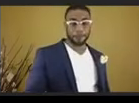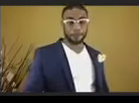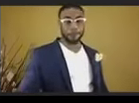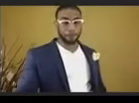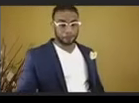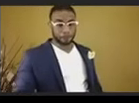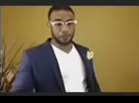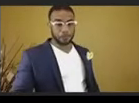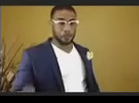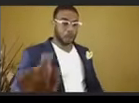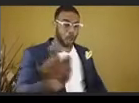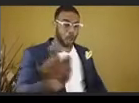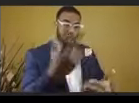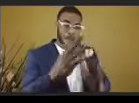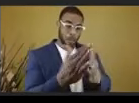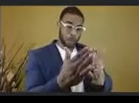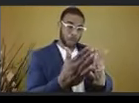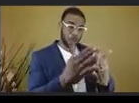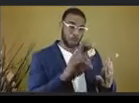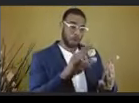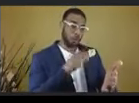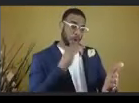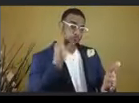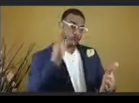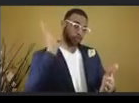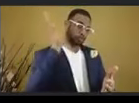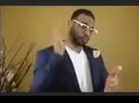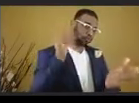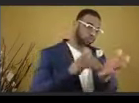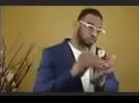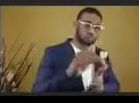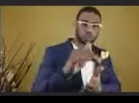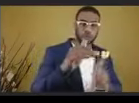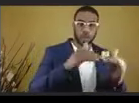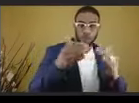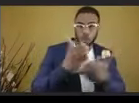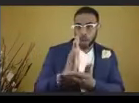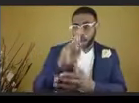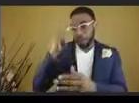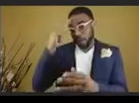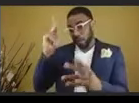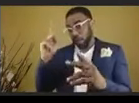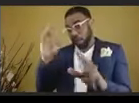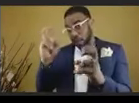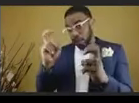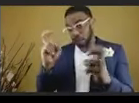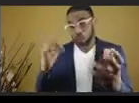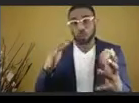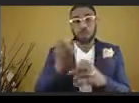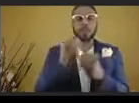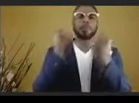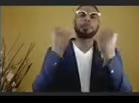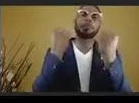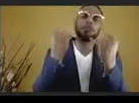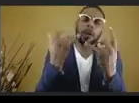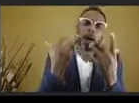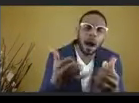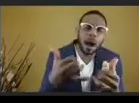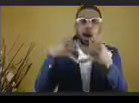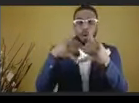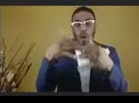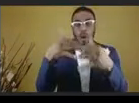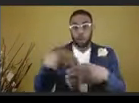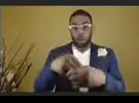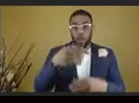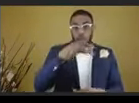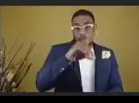books. Reverend Sharpton is a frequent lecturer on civil rights and political issues. He has received numerous awards, including the Harold